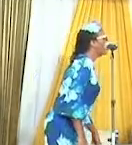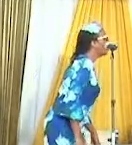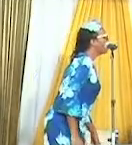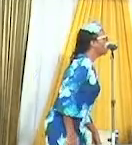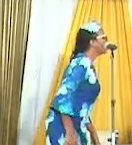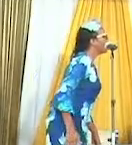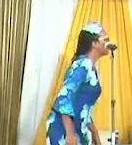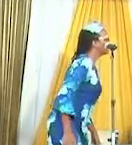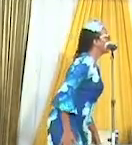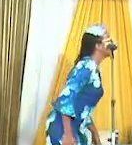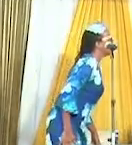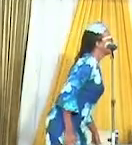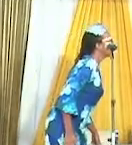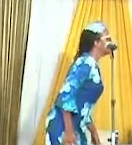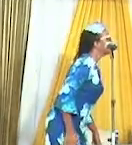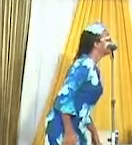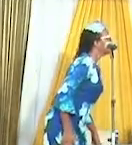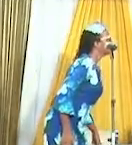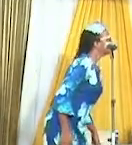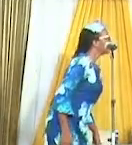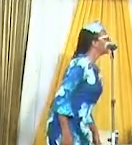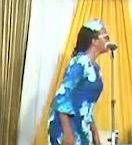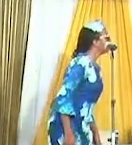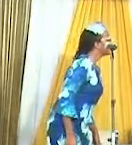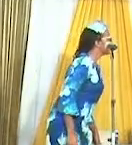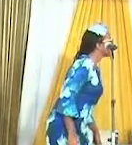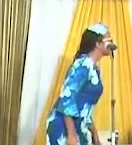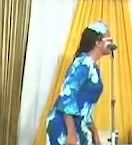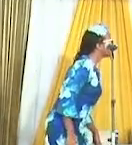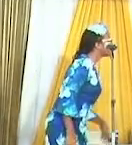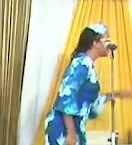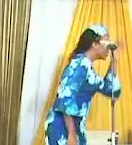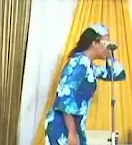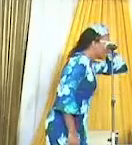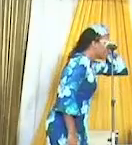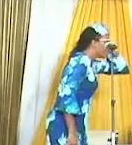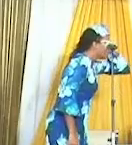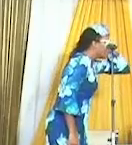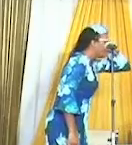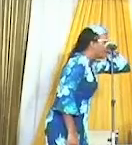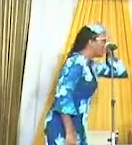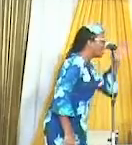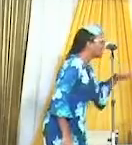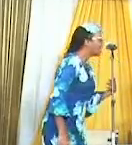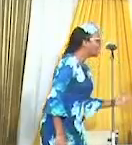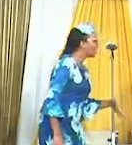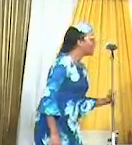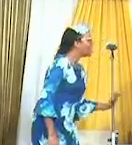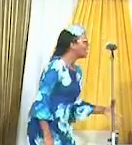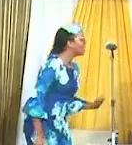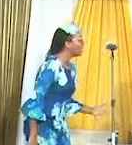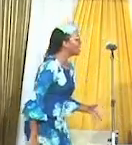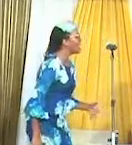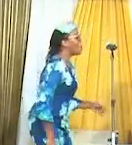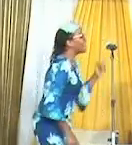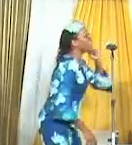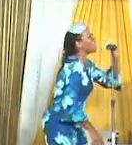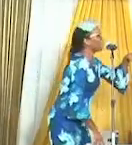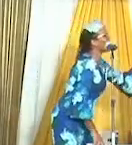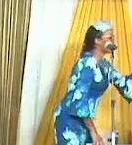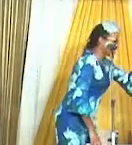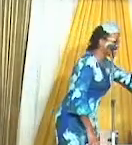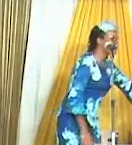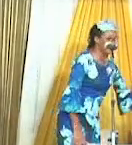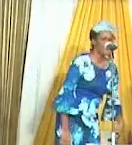those who have responded to the altar. I just want to pray for God's guidance and keeping for all of us. Heavenly Father, Lord Jesus, God, we thank